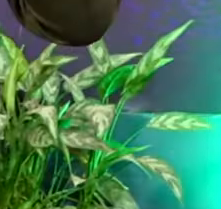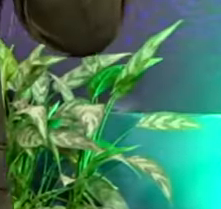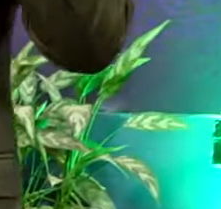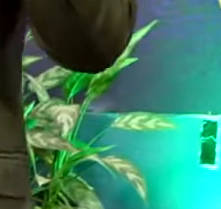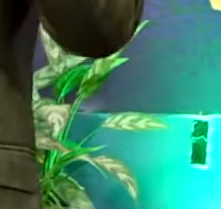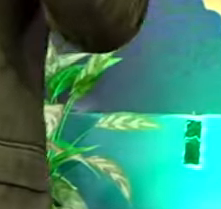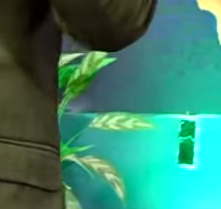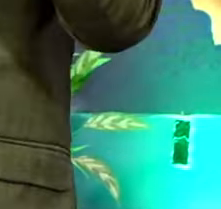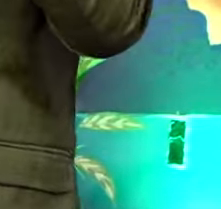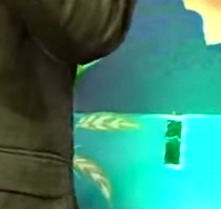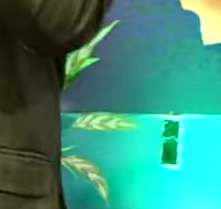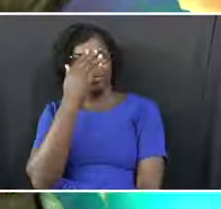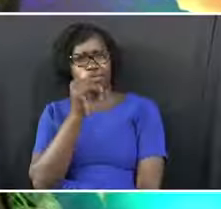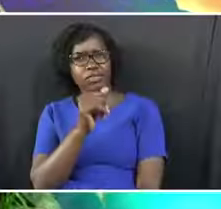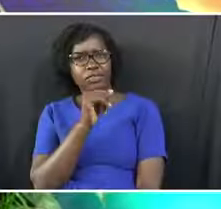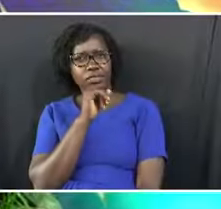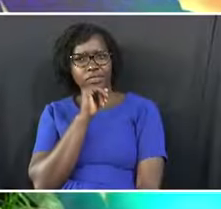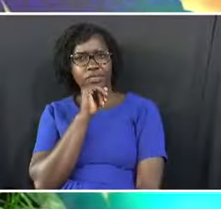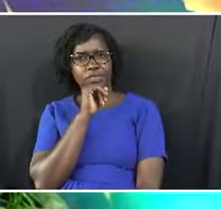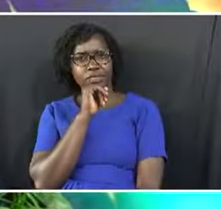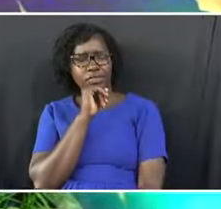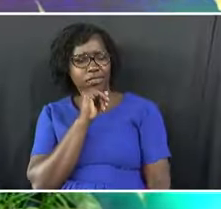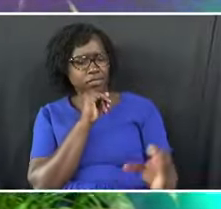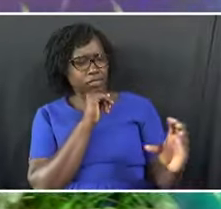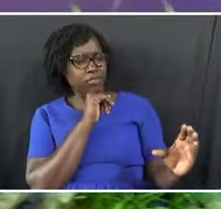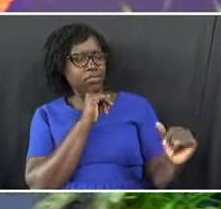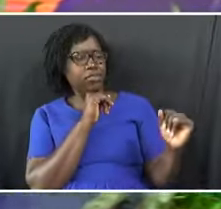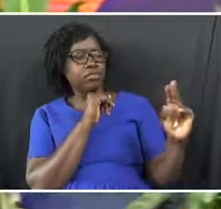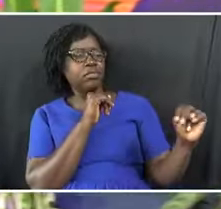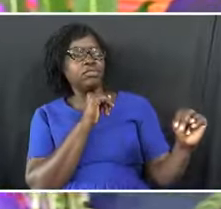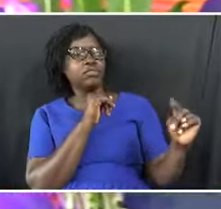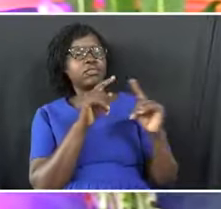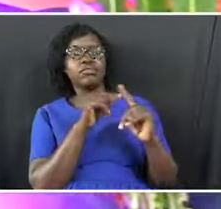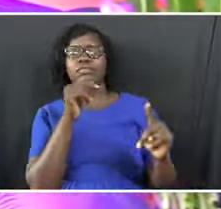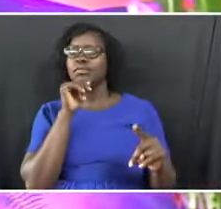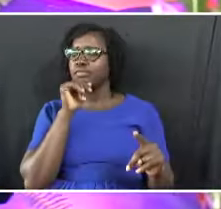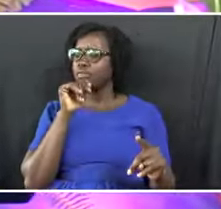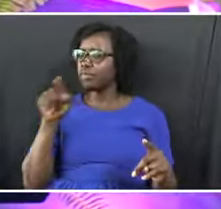is that why was Cain killing Abel?